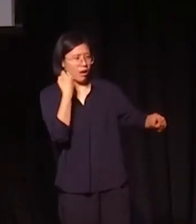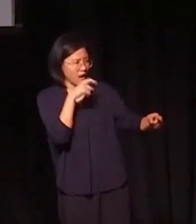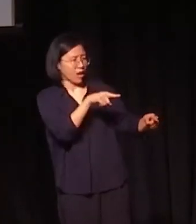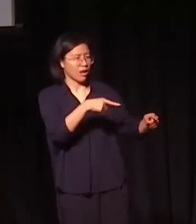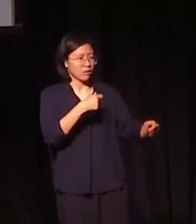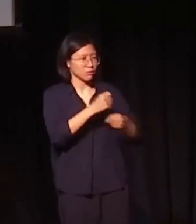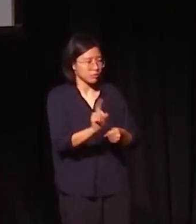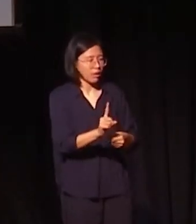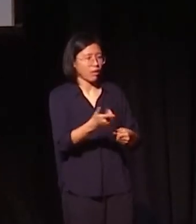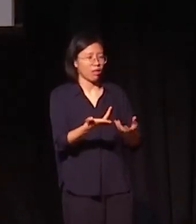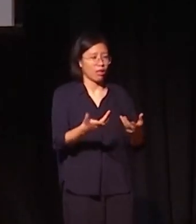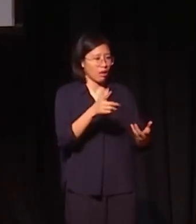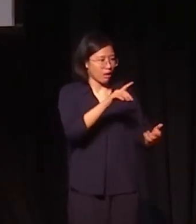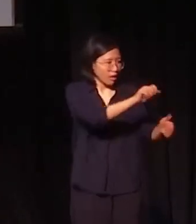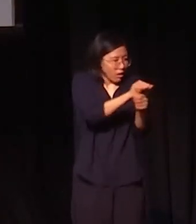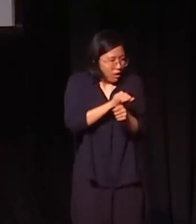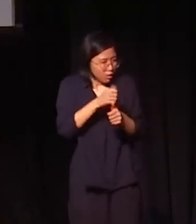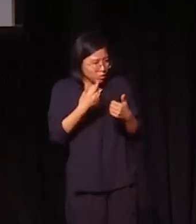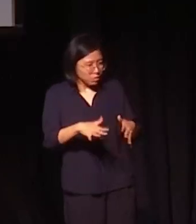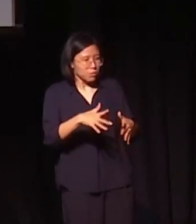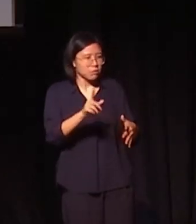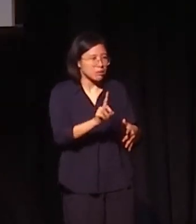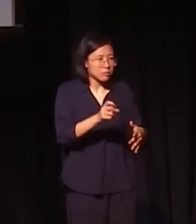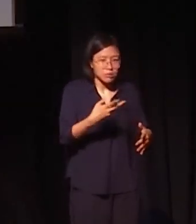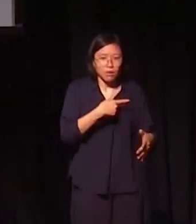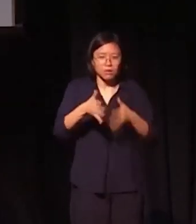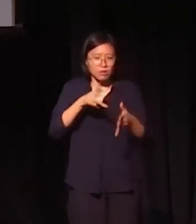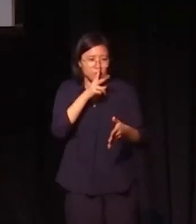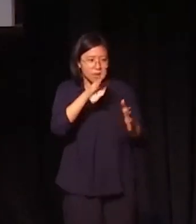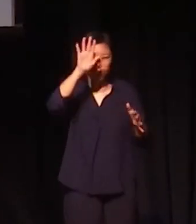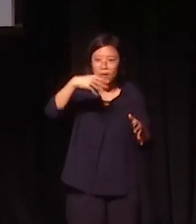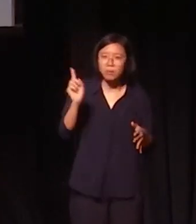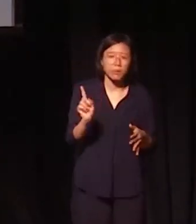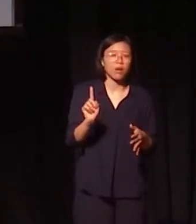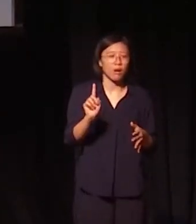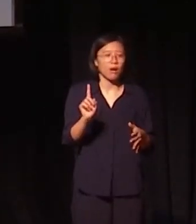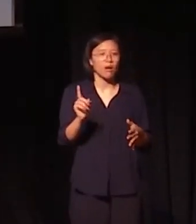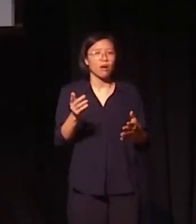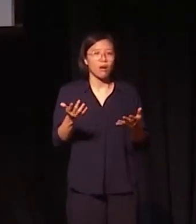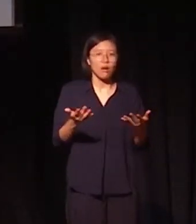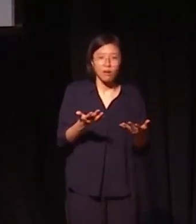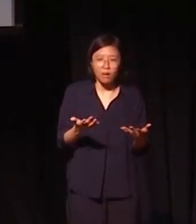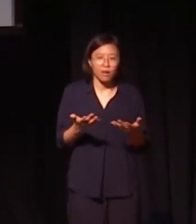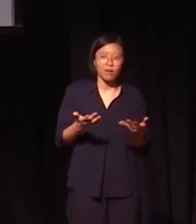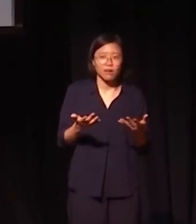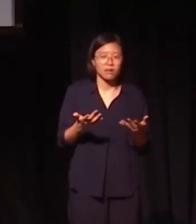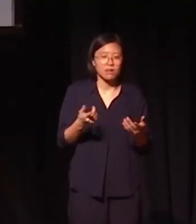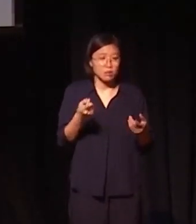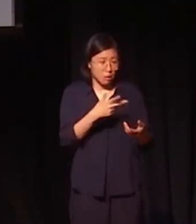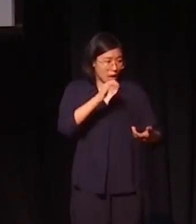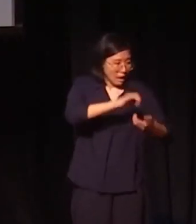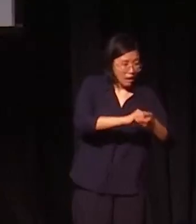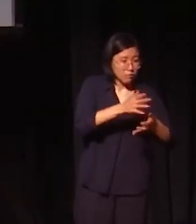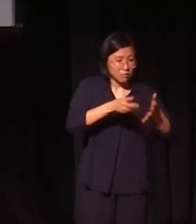or was arrested. You know, how to call an interpreter, what criteria they should be looking at with interpreters, how to work with the interpreter,